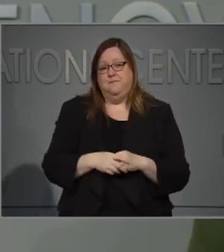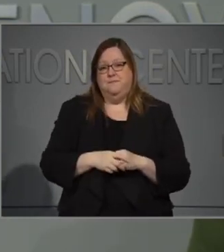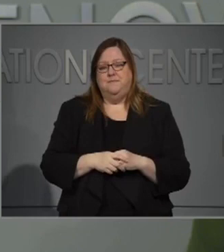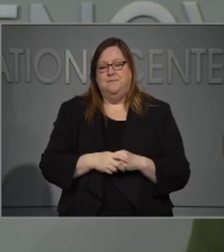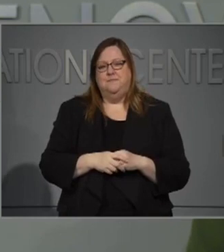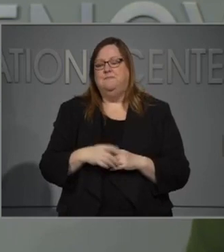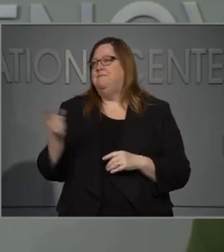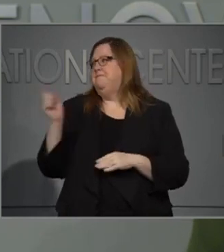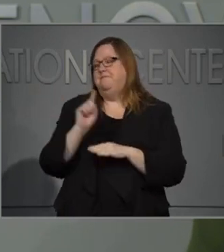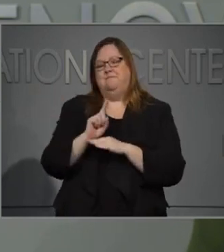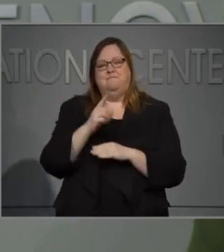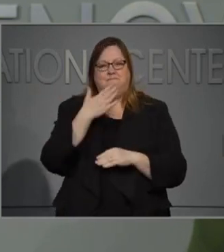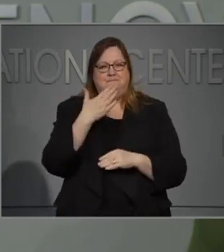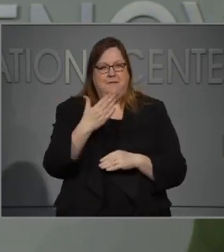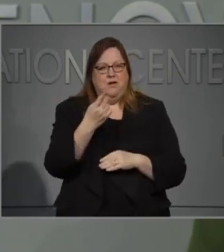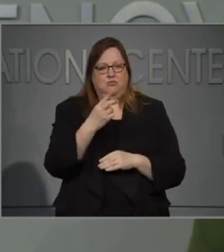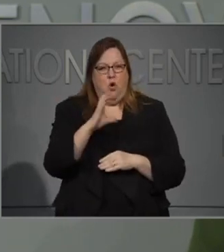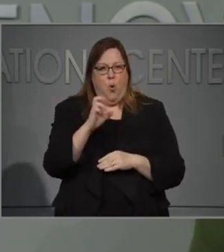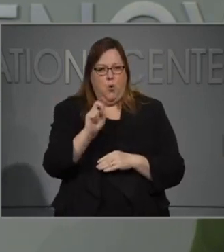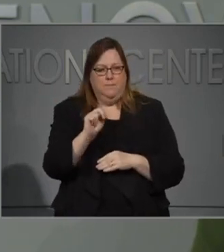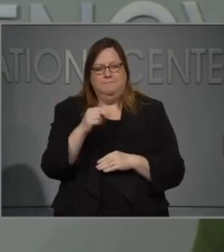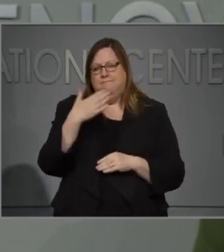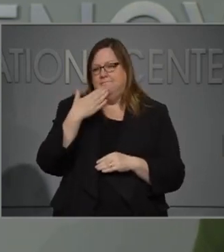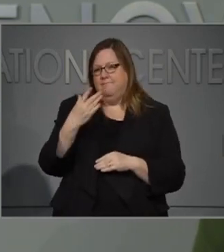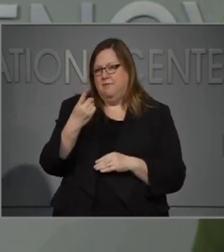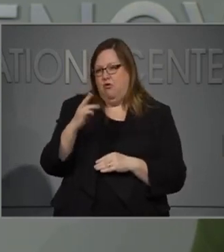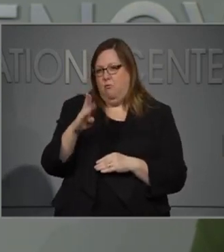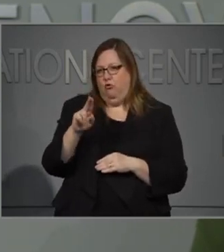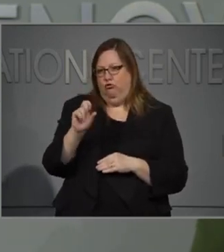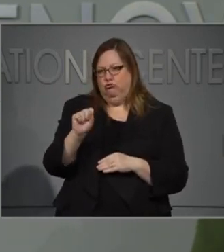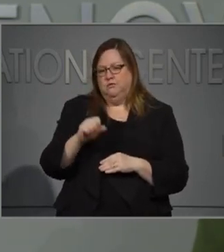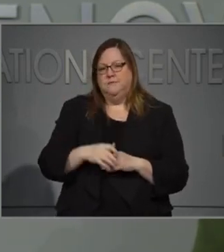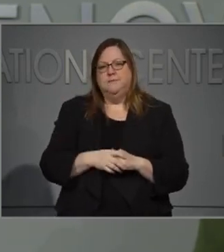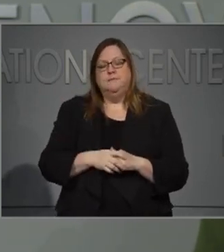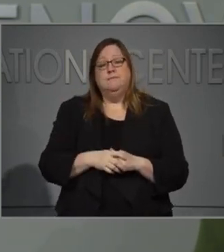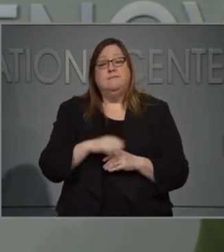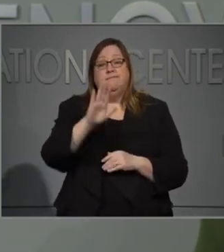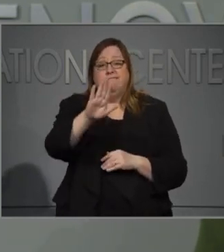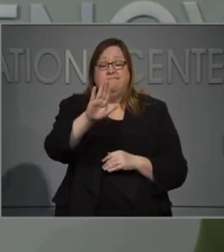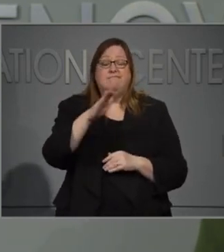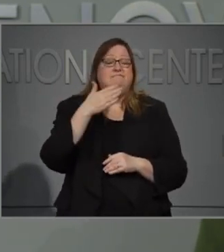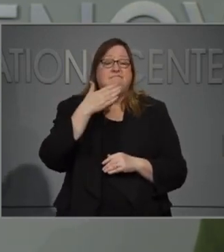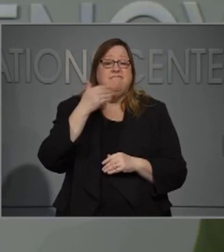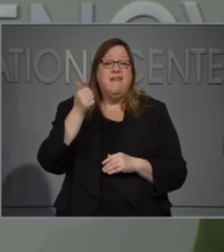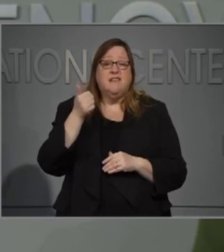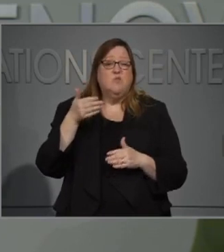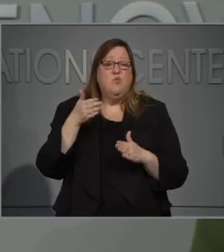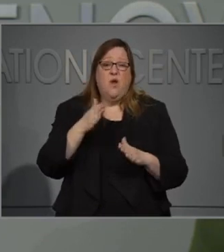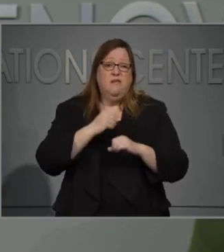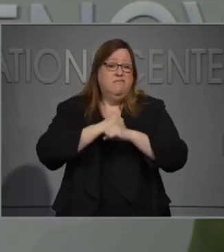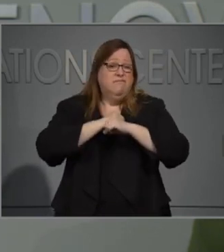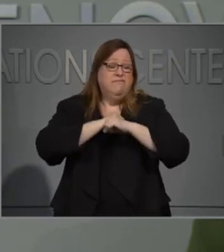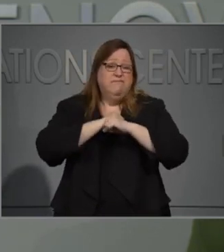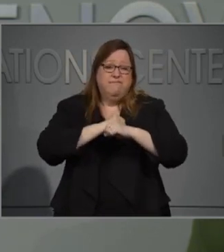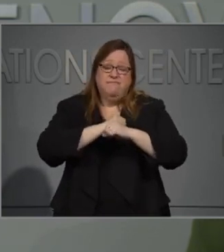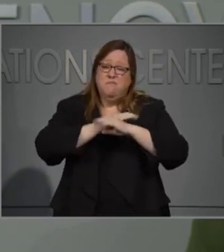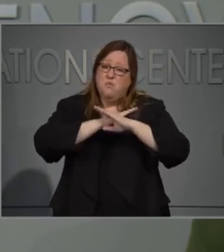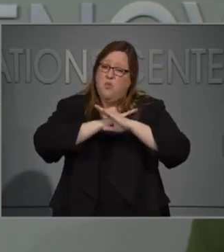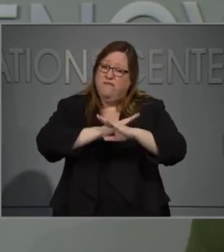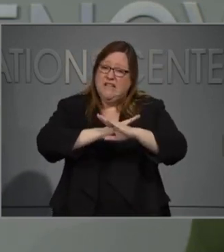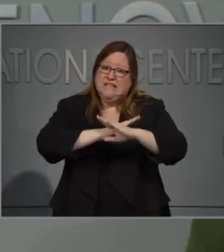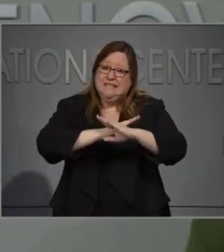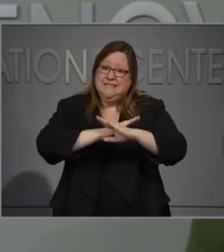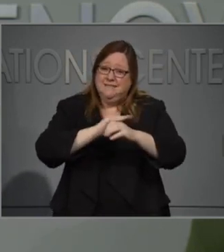Thank you, Dr. Cohen and Dr. Burns. The best way to prevent COVID-19 illness is to avoid